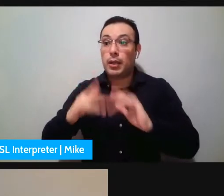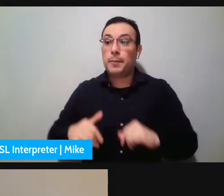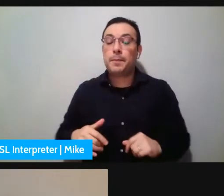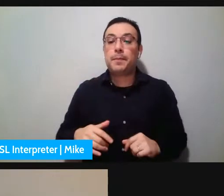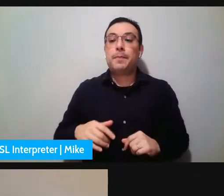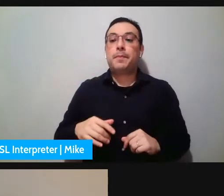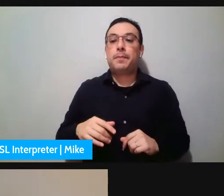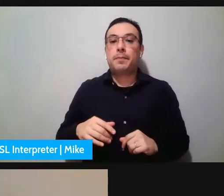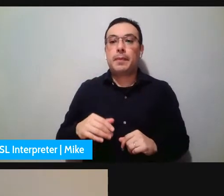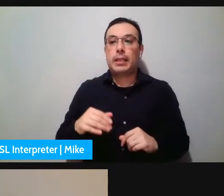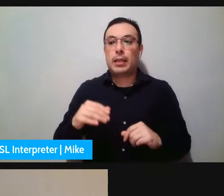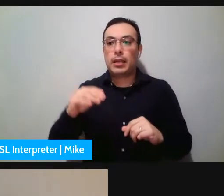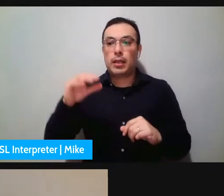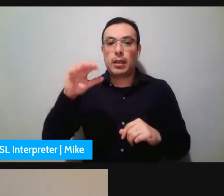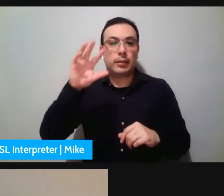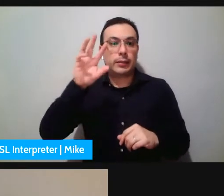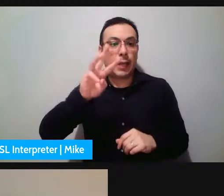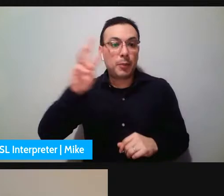is